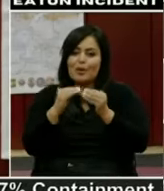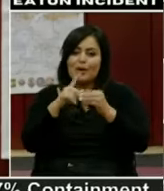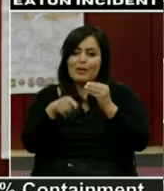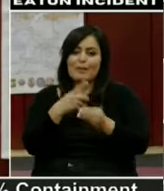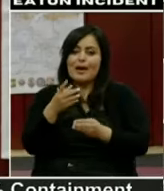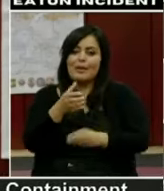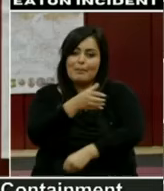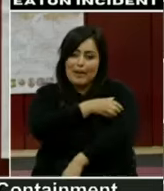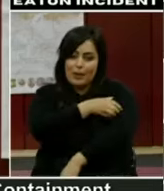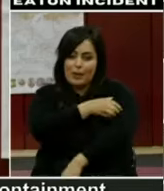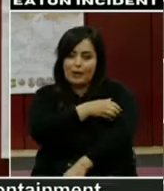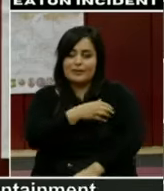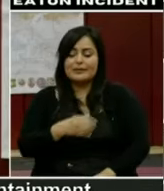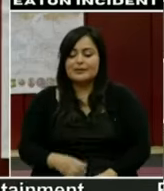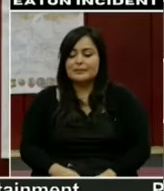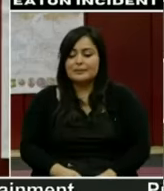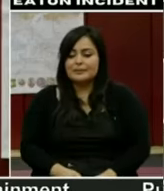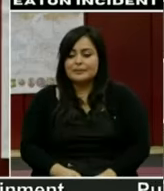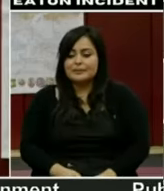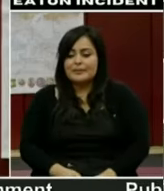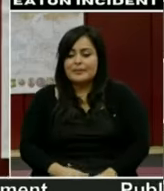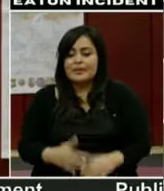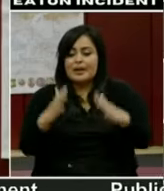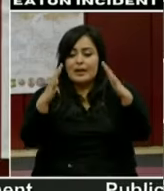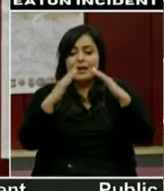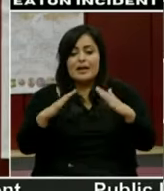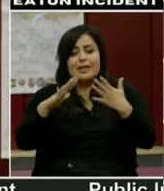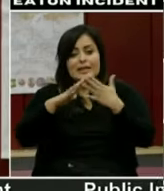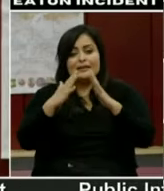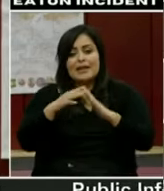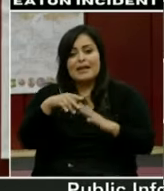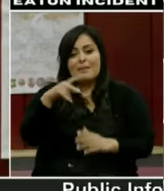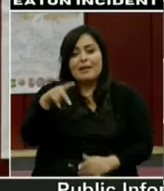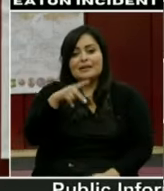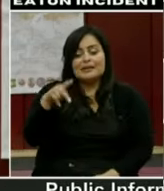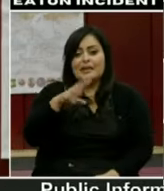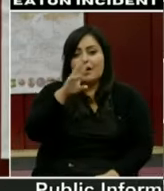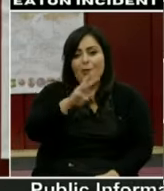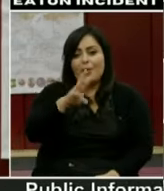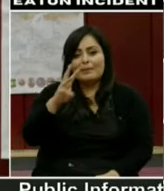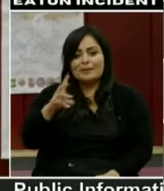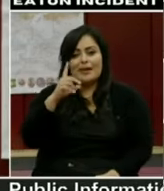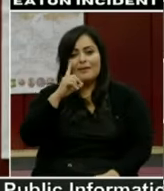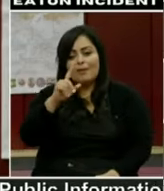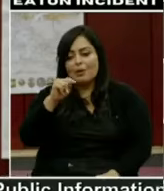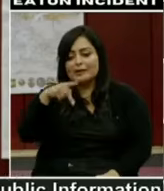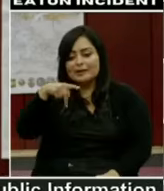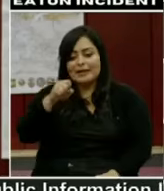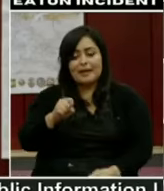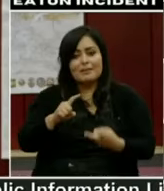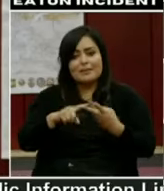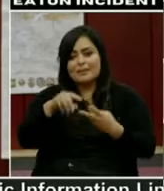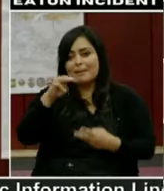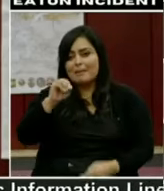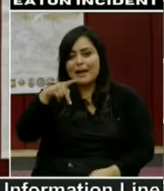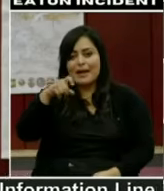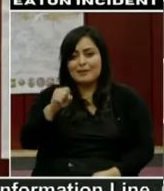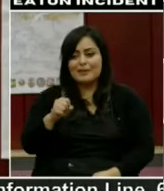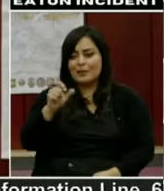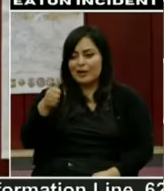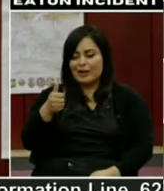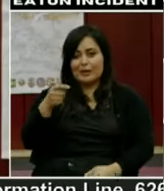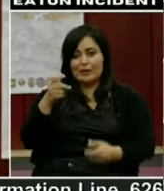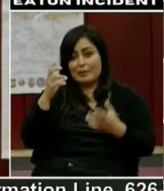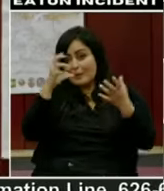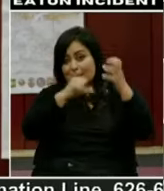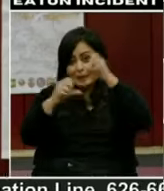I also want to refer you to the City of Pasadena website for any tips, maps, or information that I just provided, and you